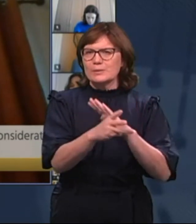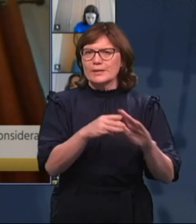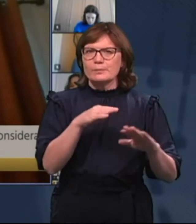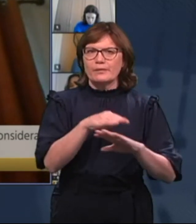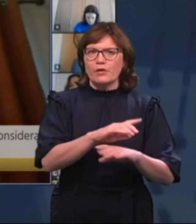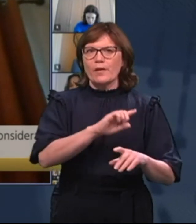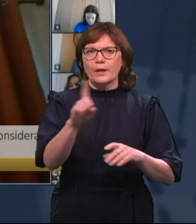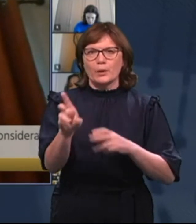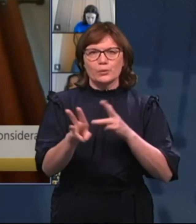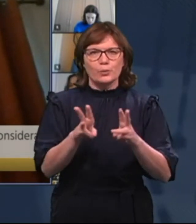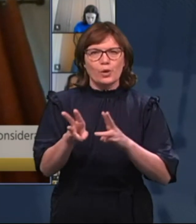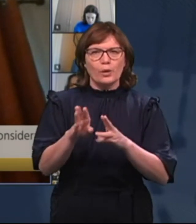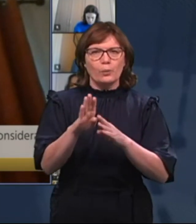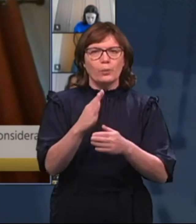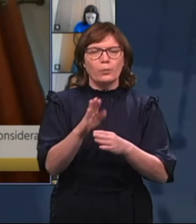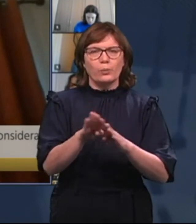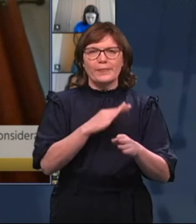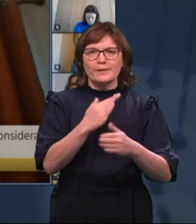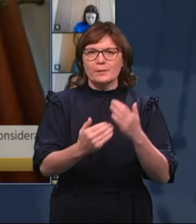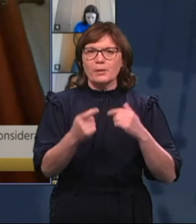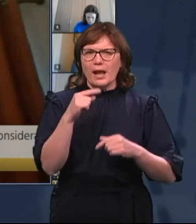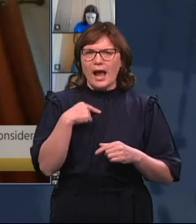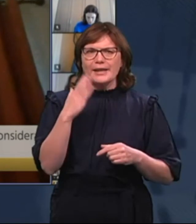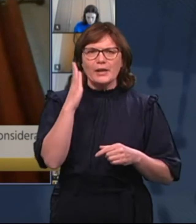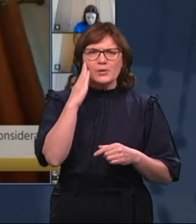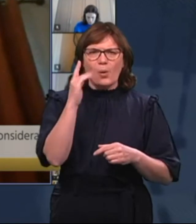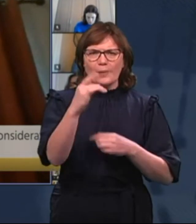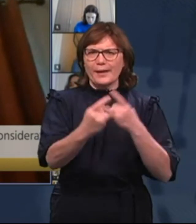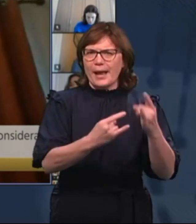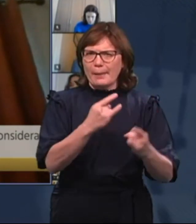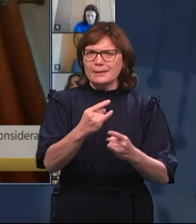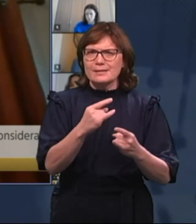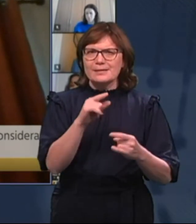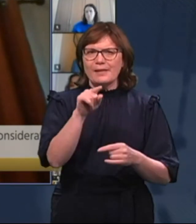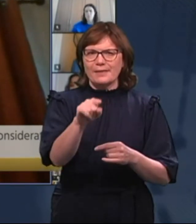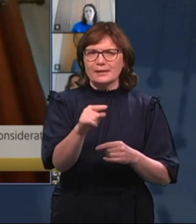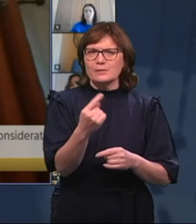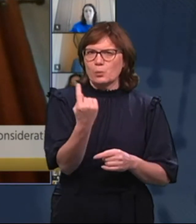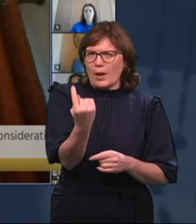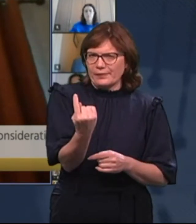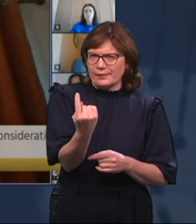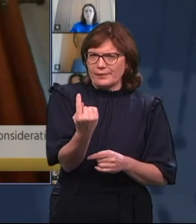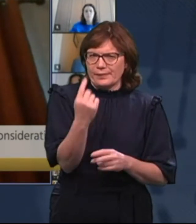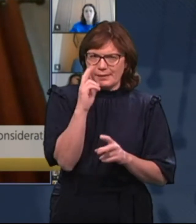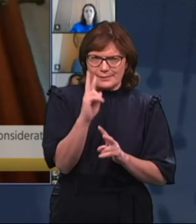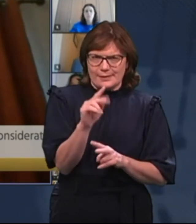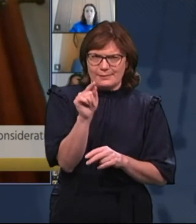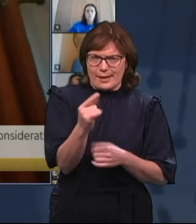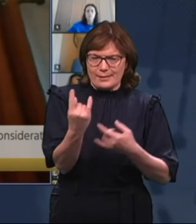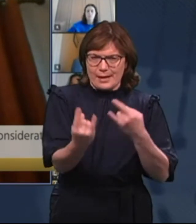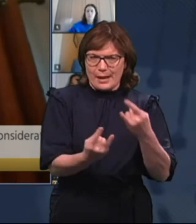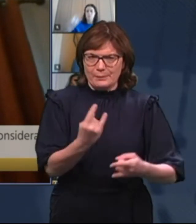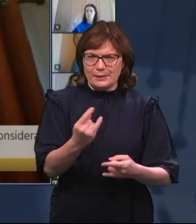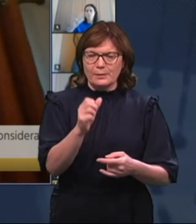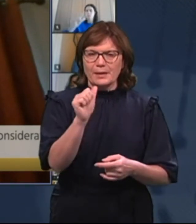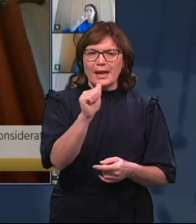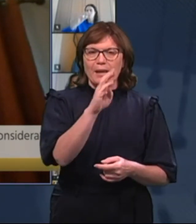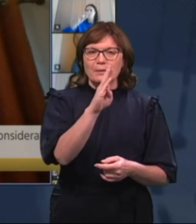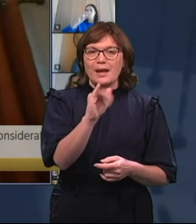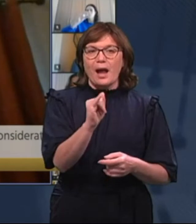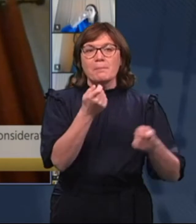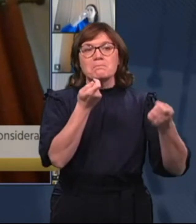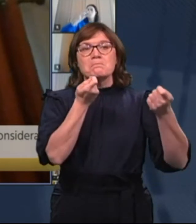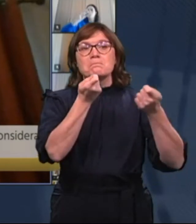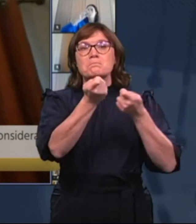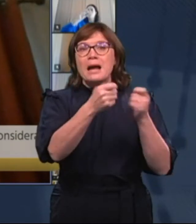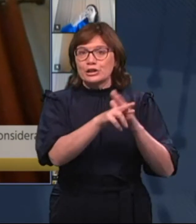that happens, and it's like a little standalone piece, right? And the ABI case manager